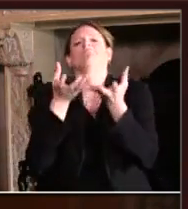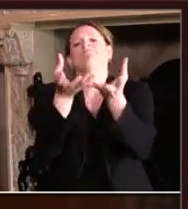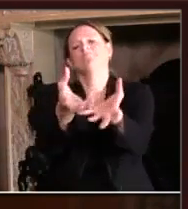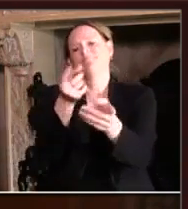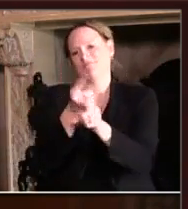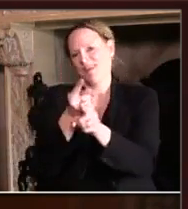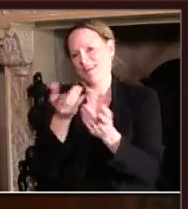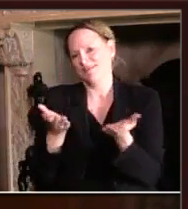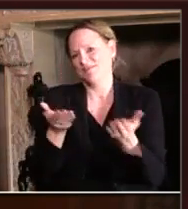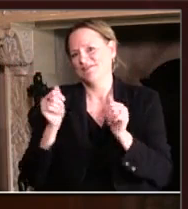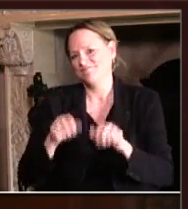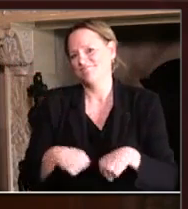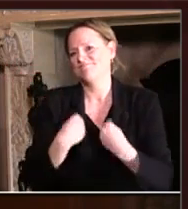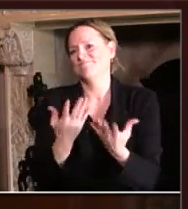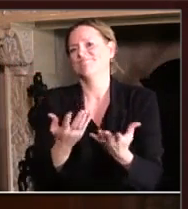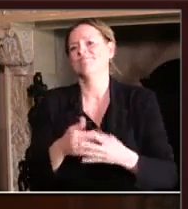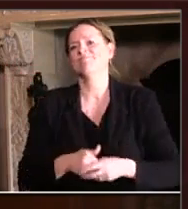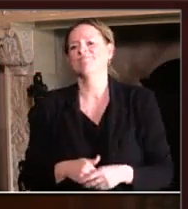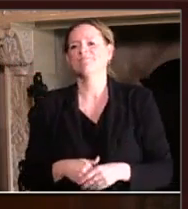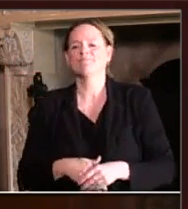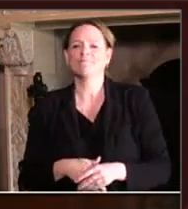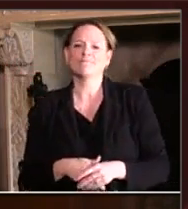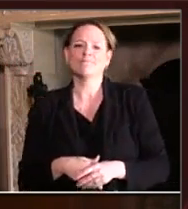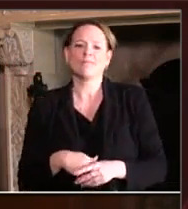primary care doctor,